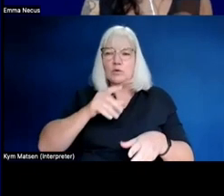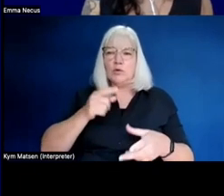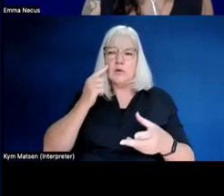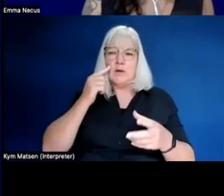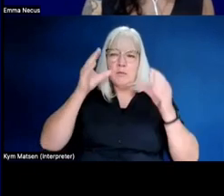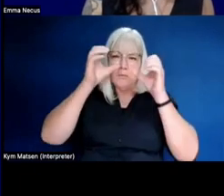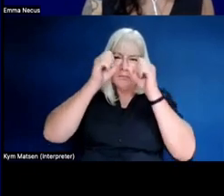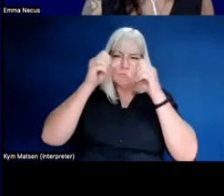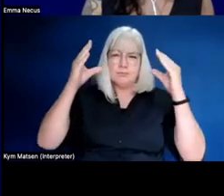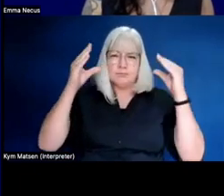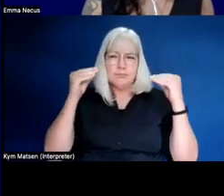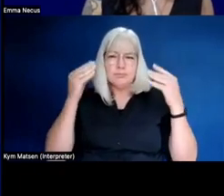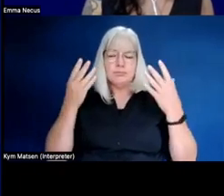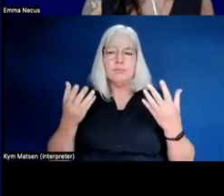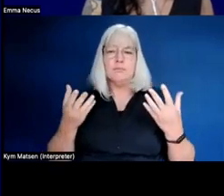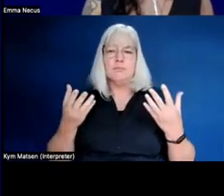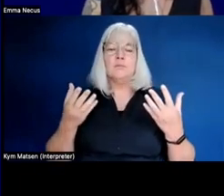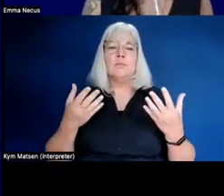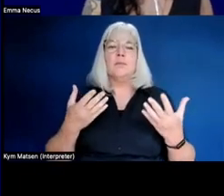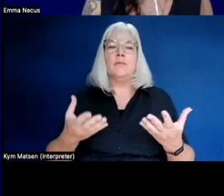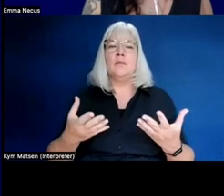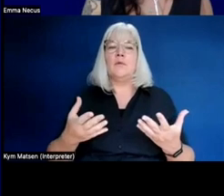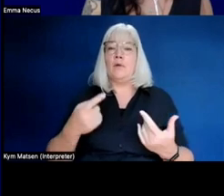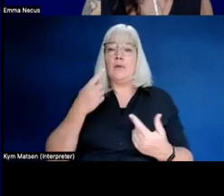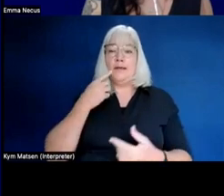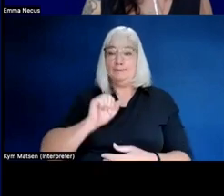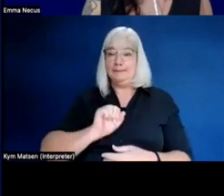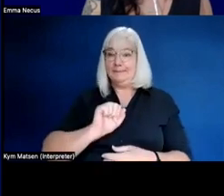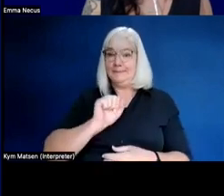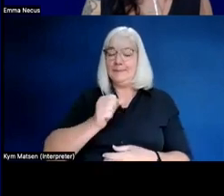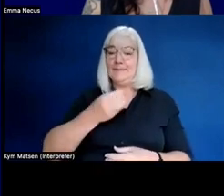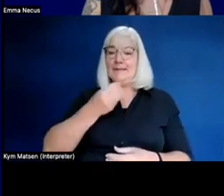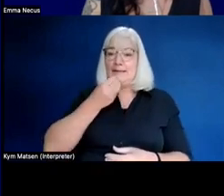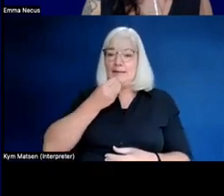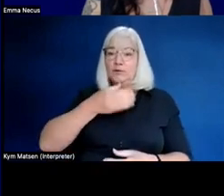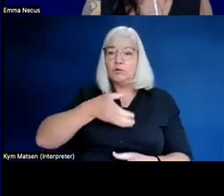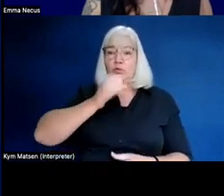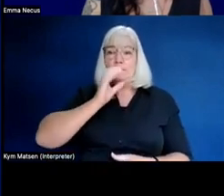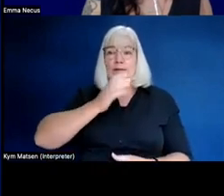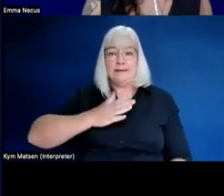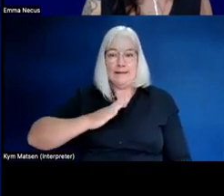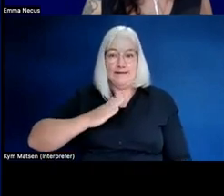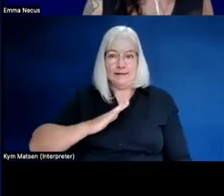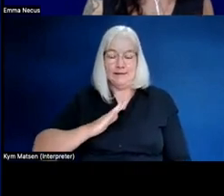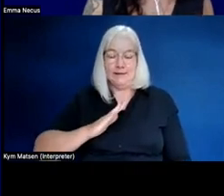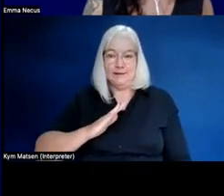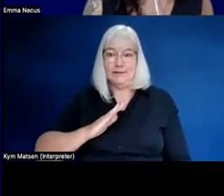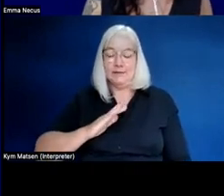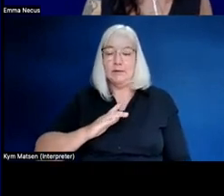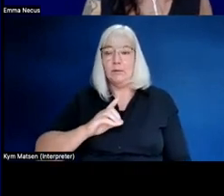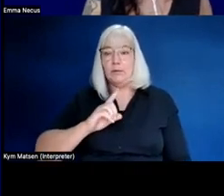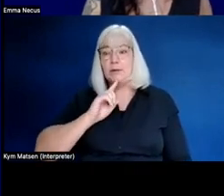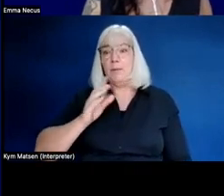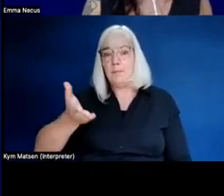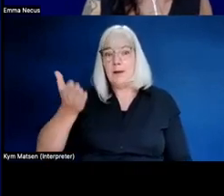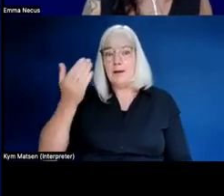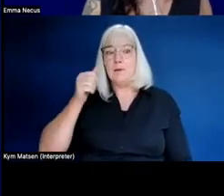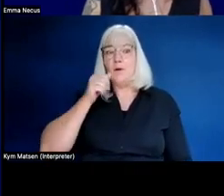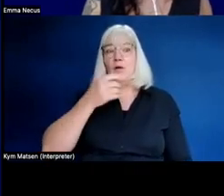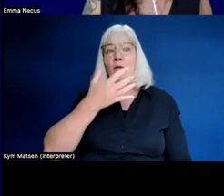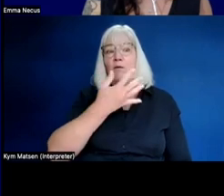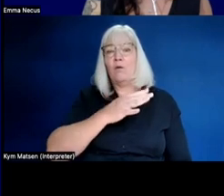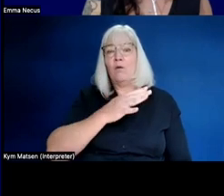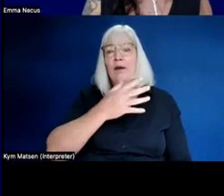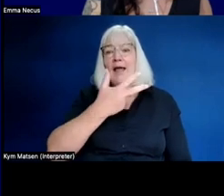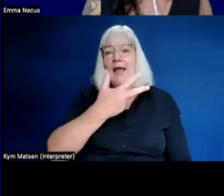In terms of eating and drinking needs in these children, as I mentioned earlier, we know around 48 to 85% of children